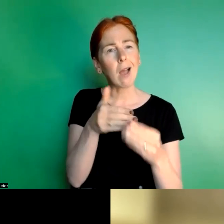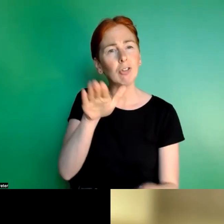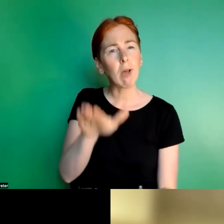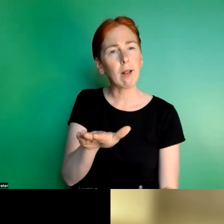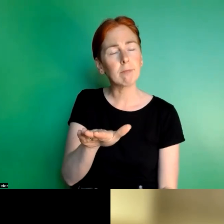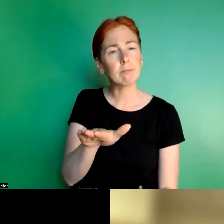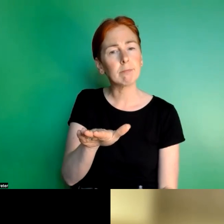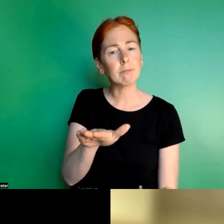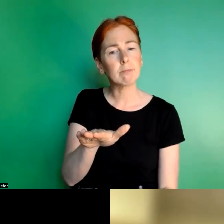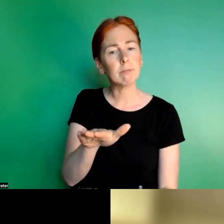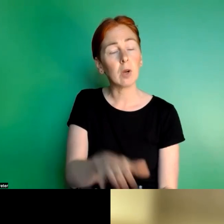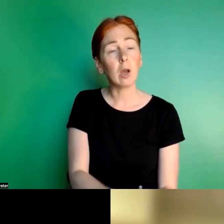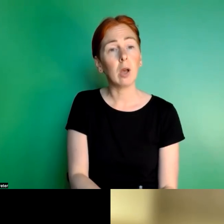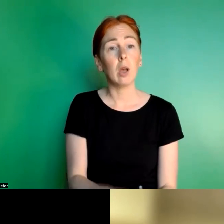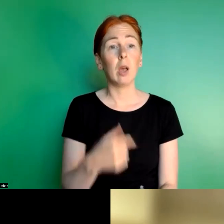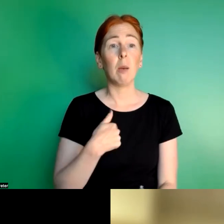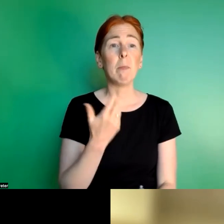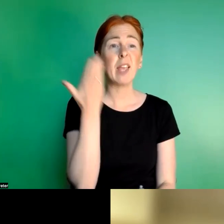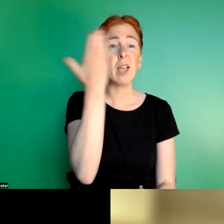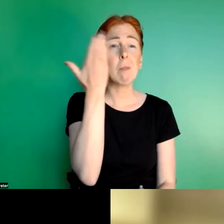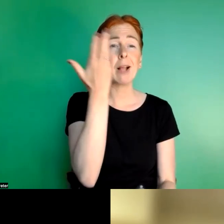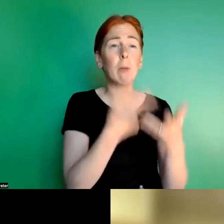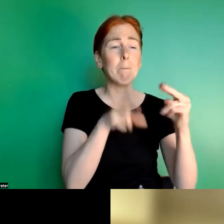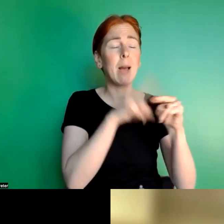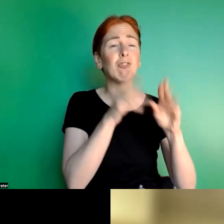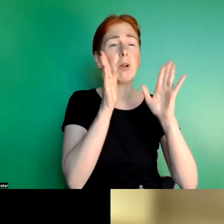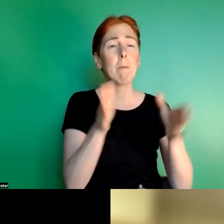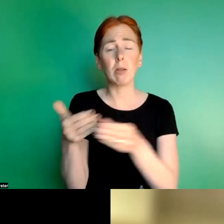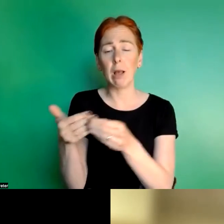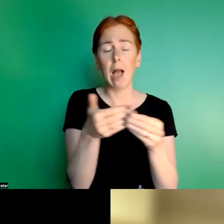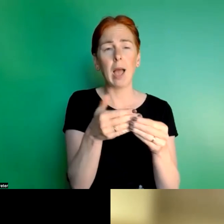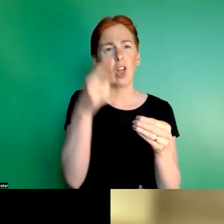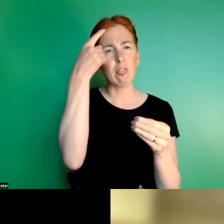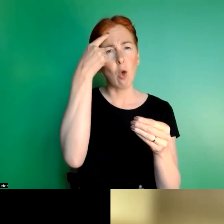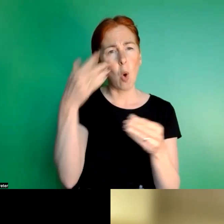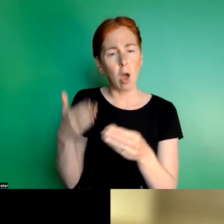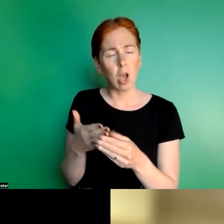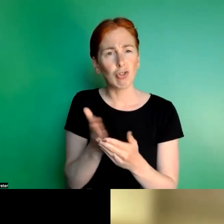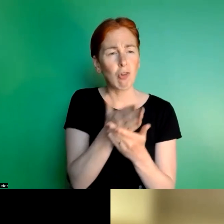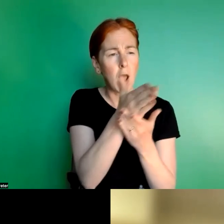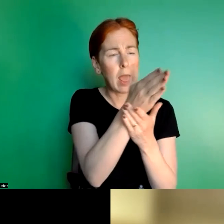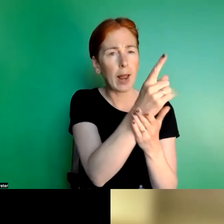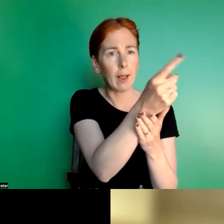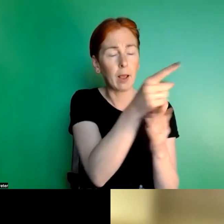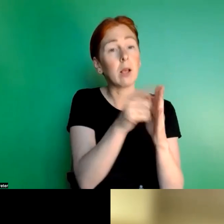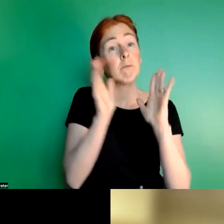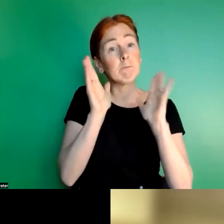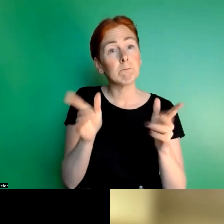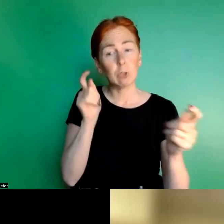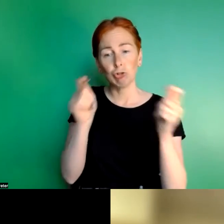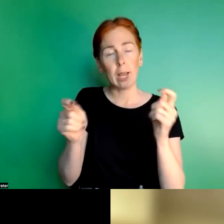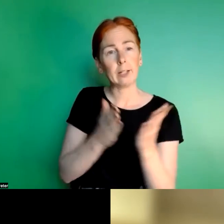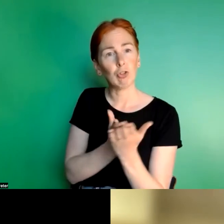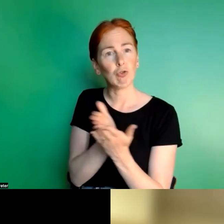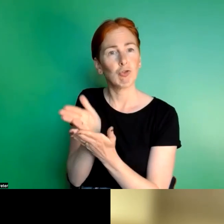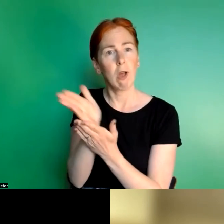their child on, but it was an adventure where they would all be learning together. And their role was just